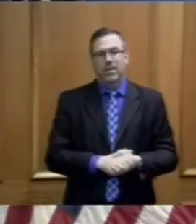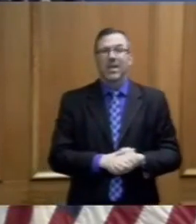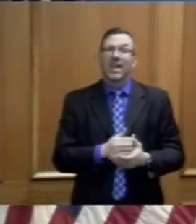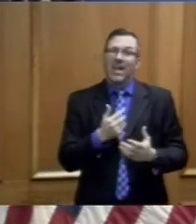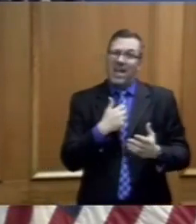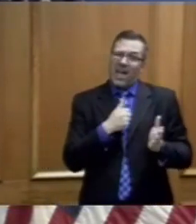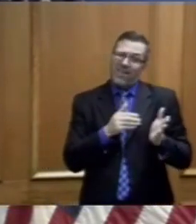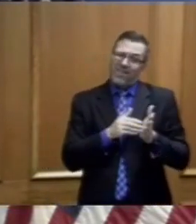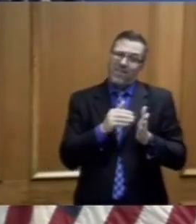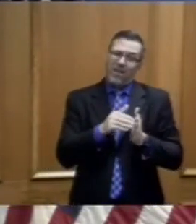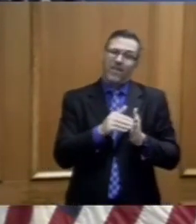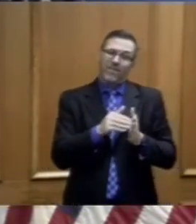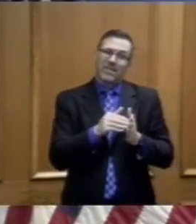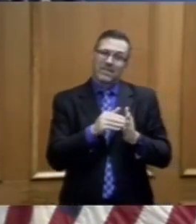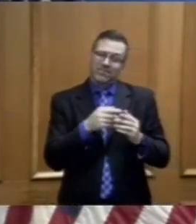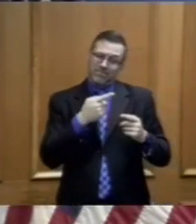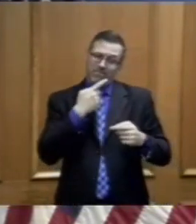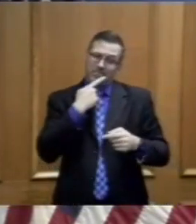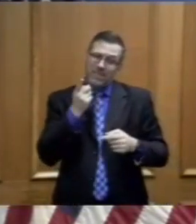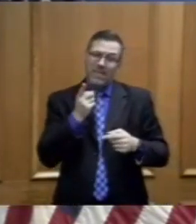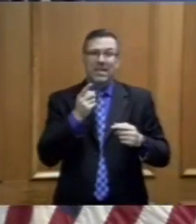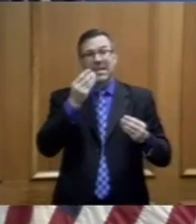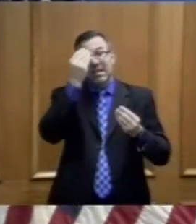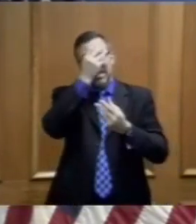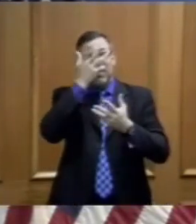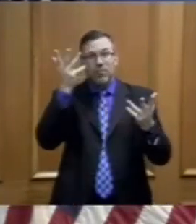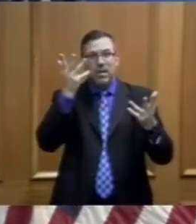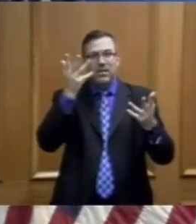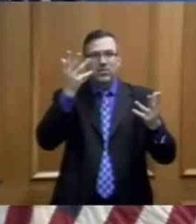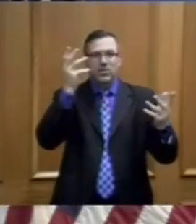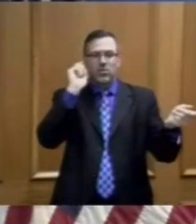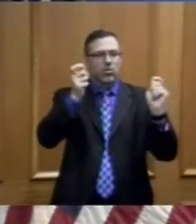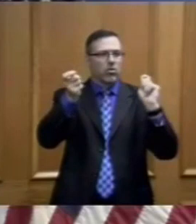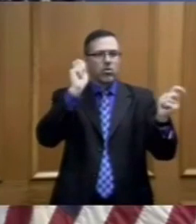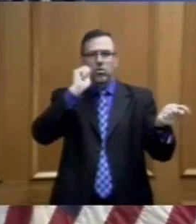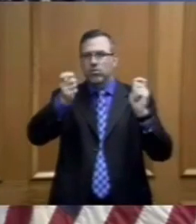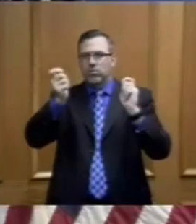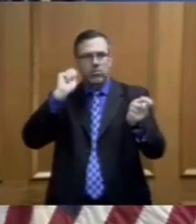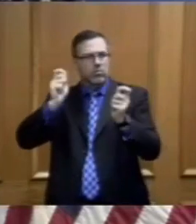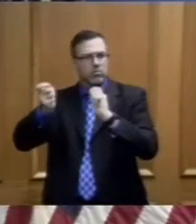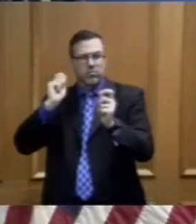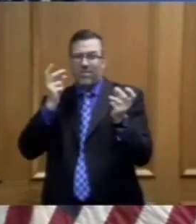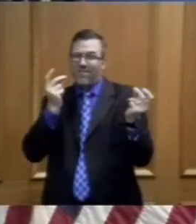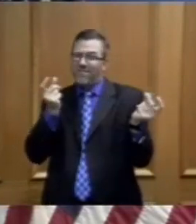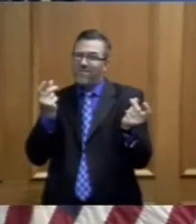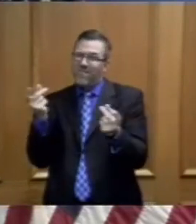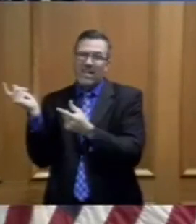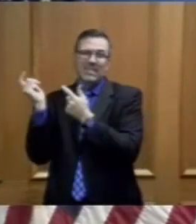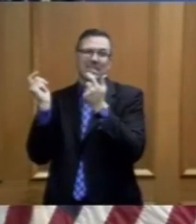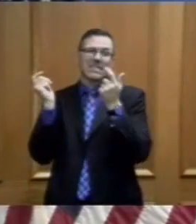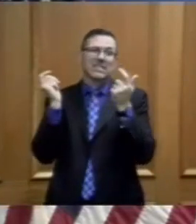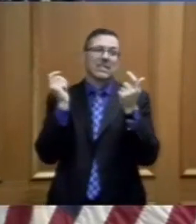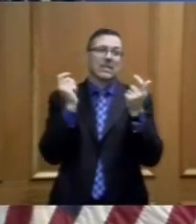Chris, you know, information changes quickly in our state. It changes quickly in this country.